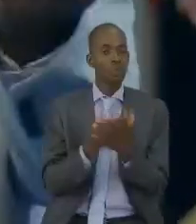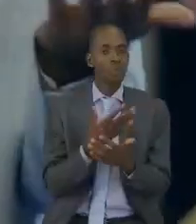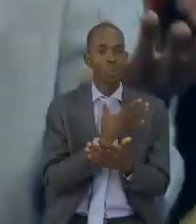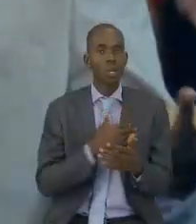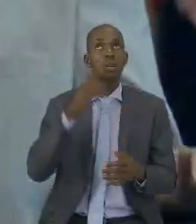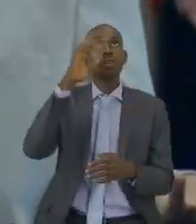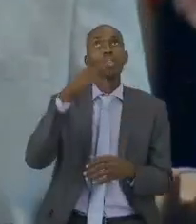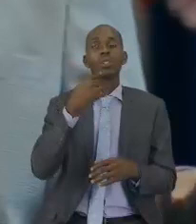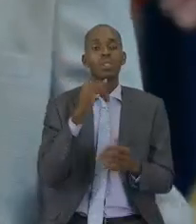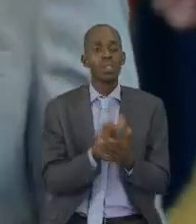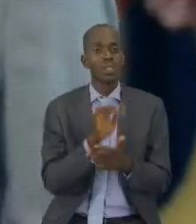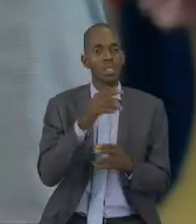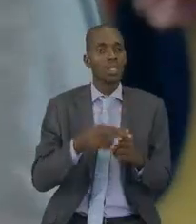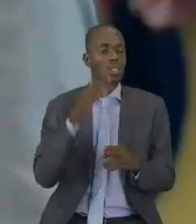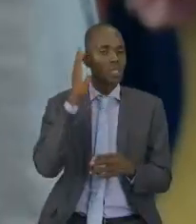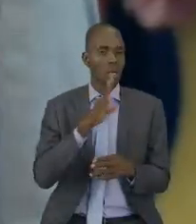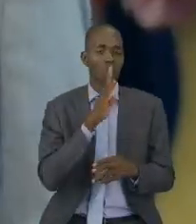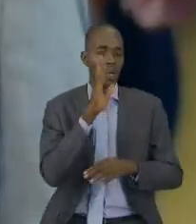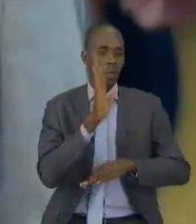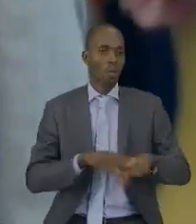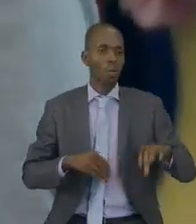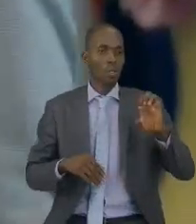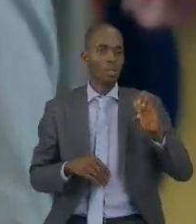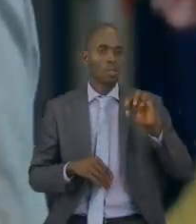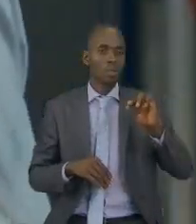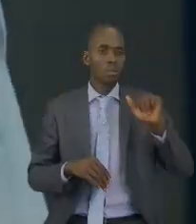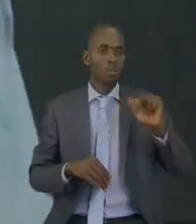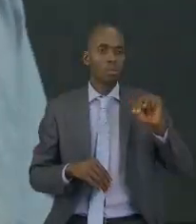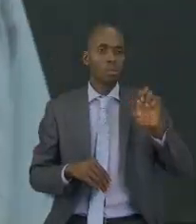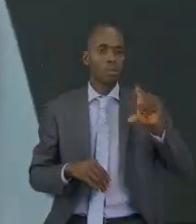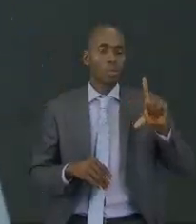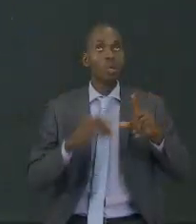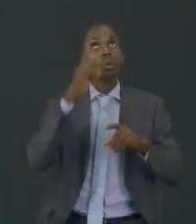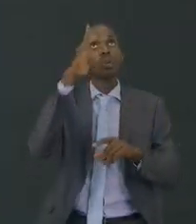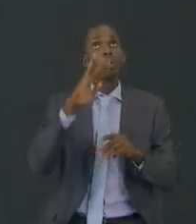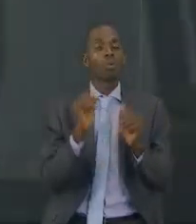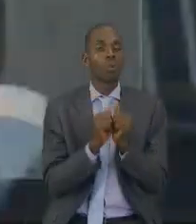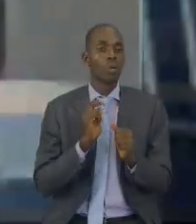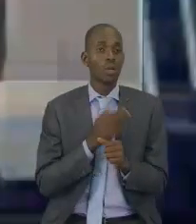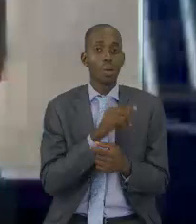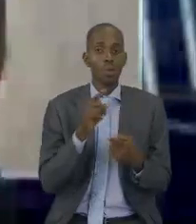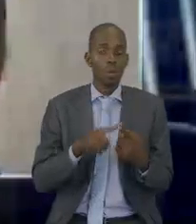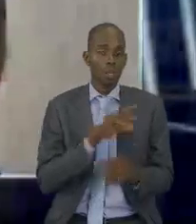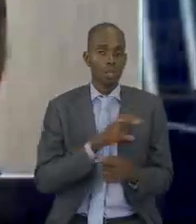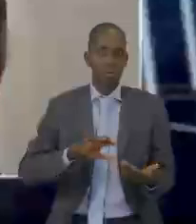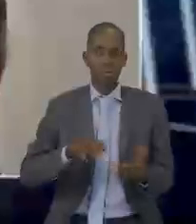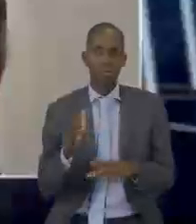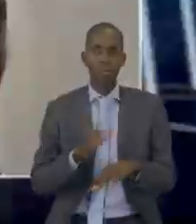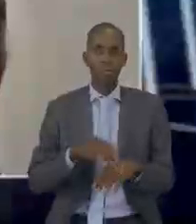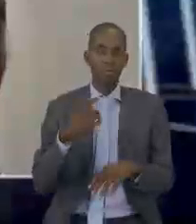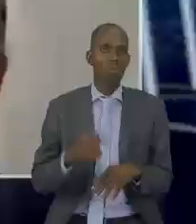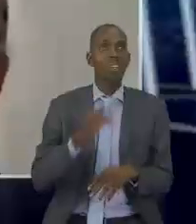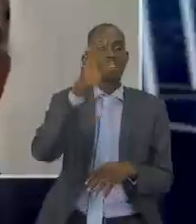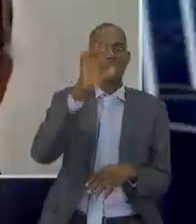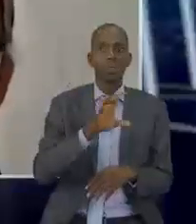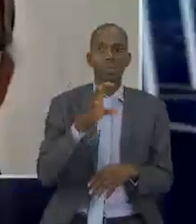called Emmanuel, God with us. And when he died on the cross of Calvary